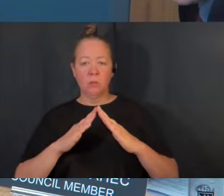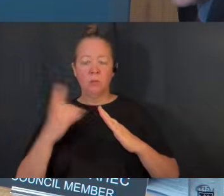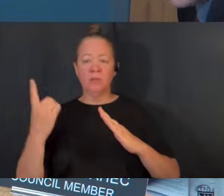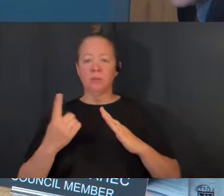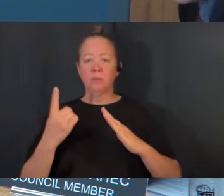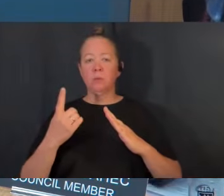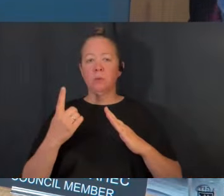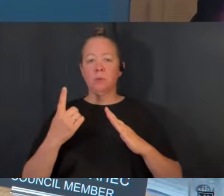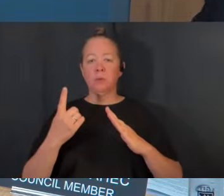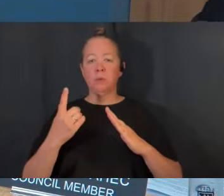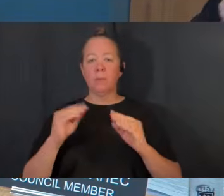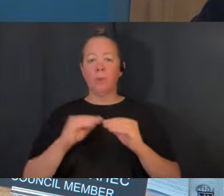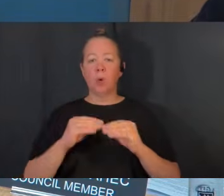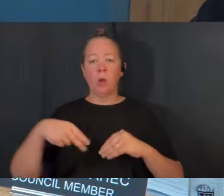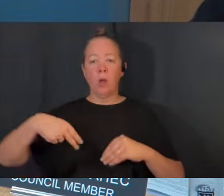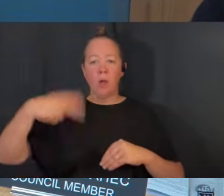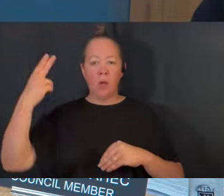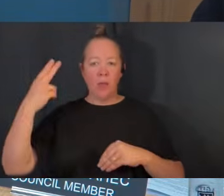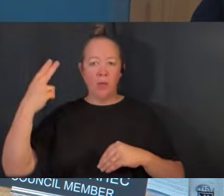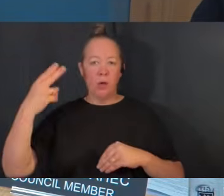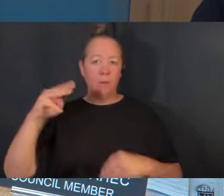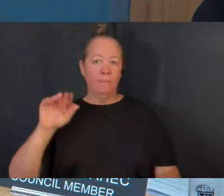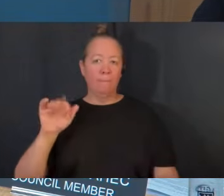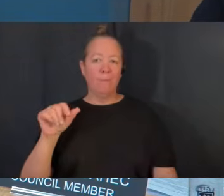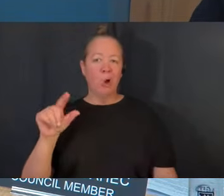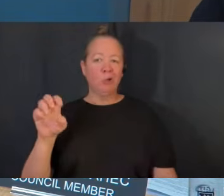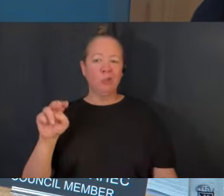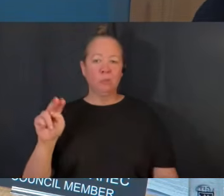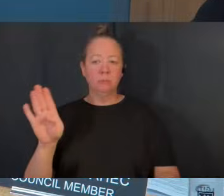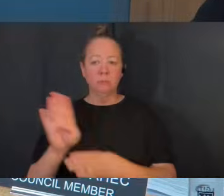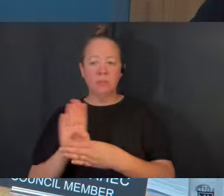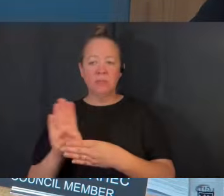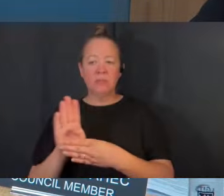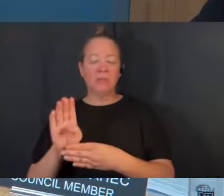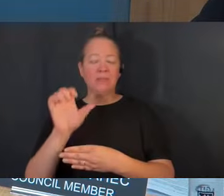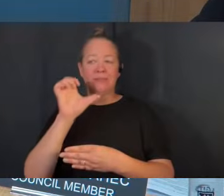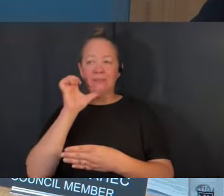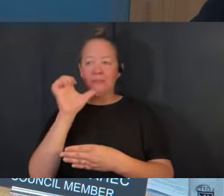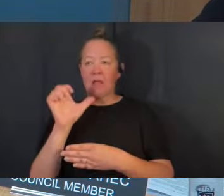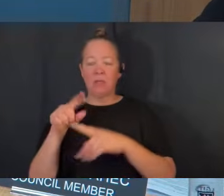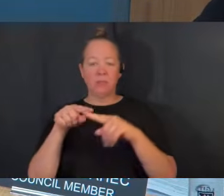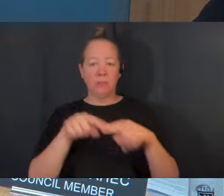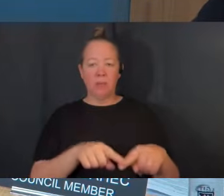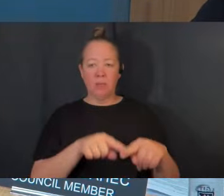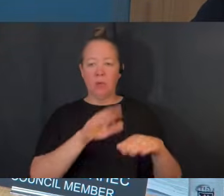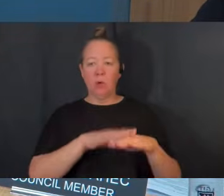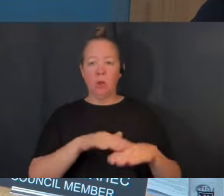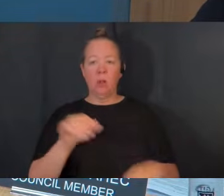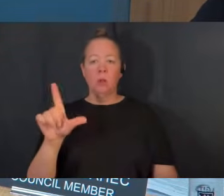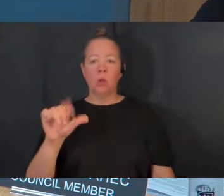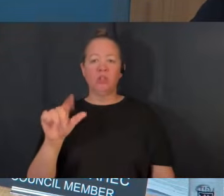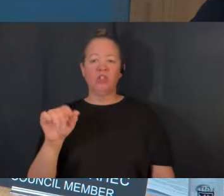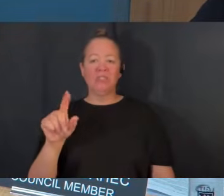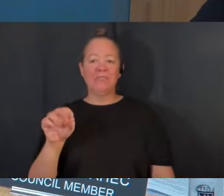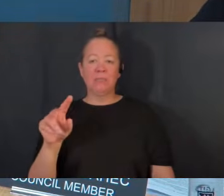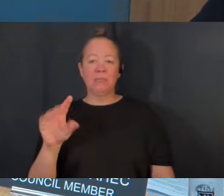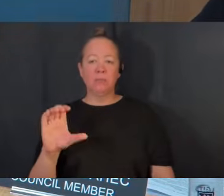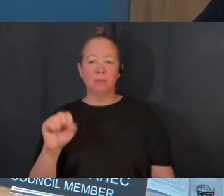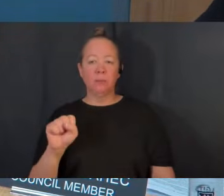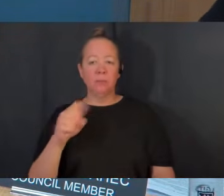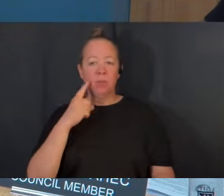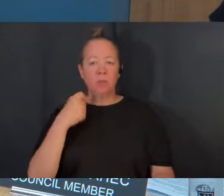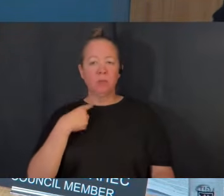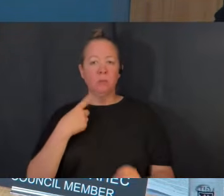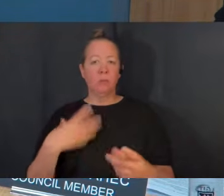higher margin business that is not based on logistics, because it brings in more jobs, higher paying